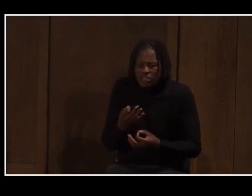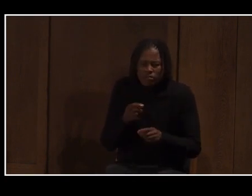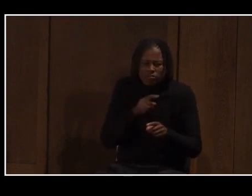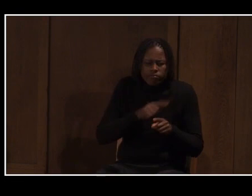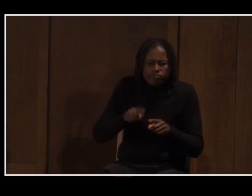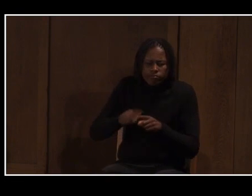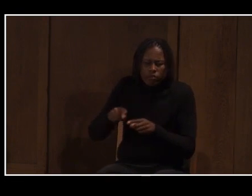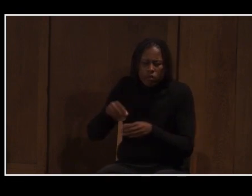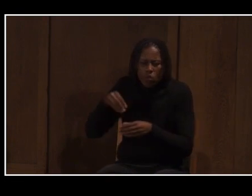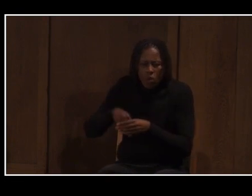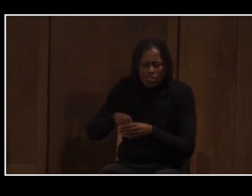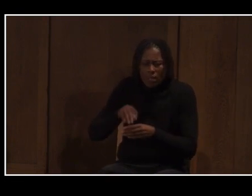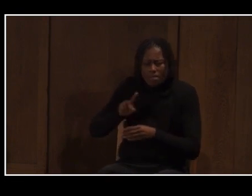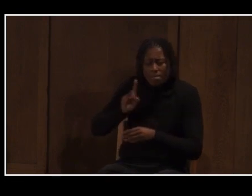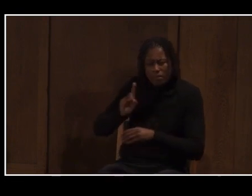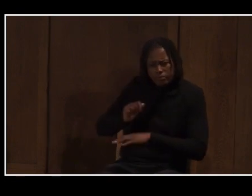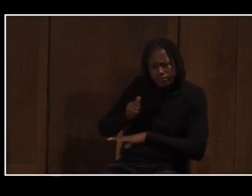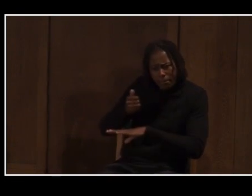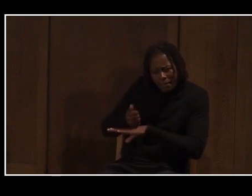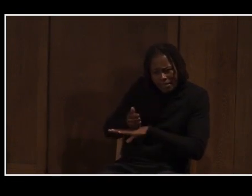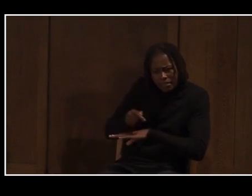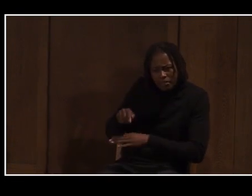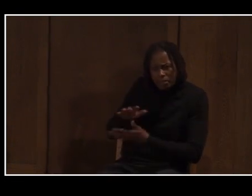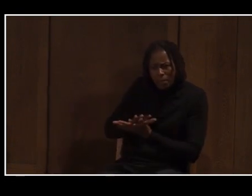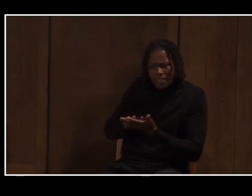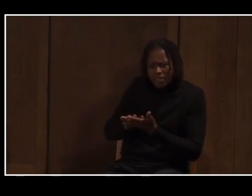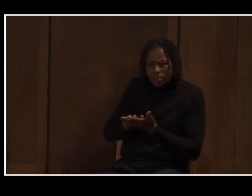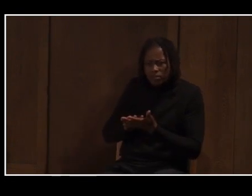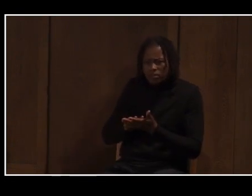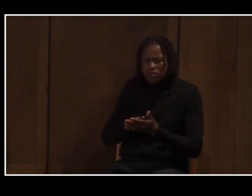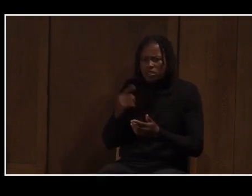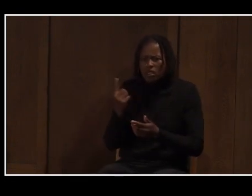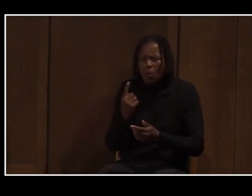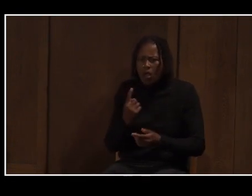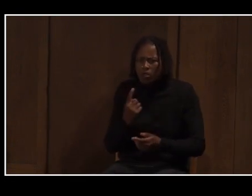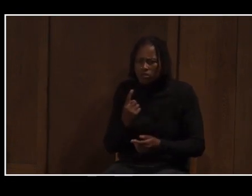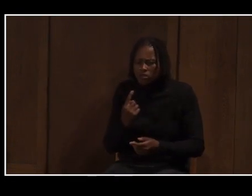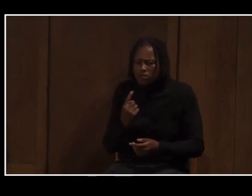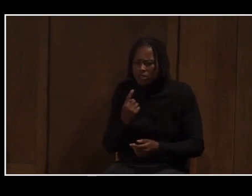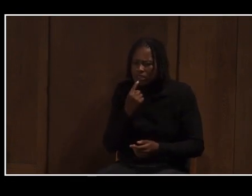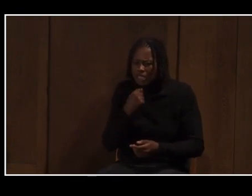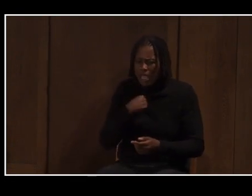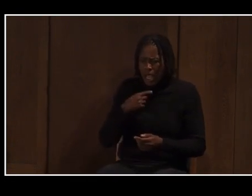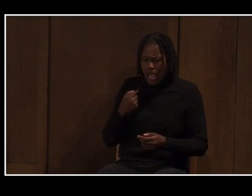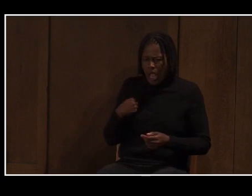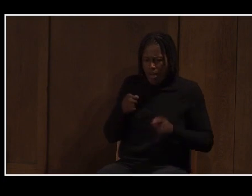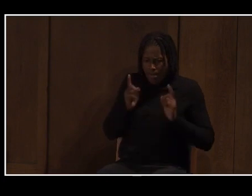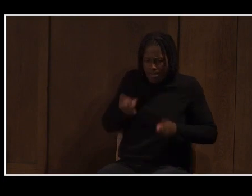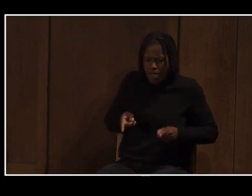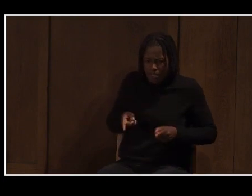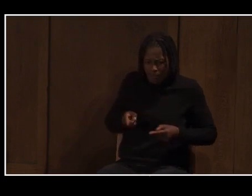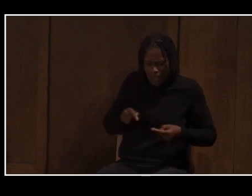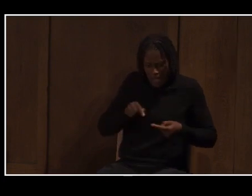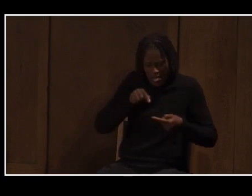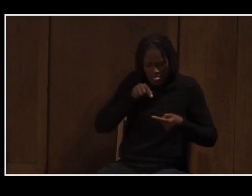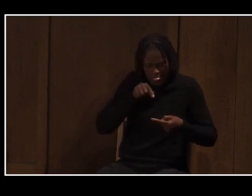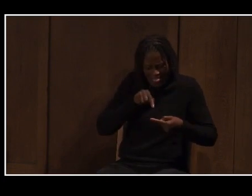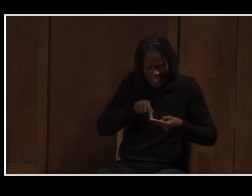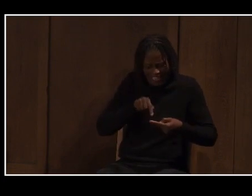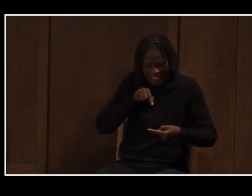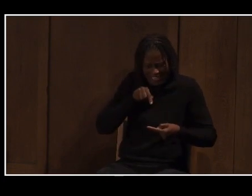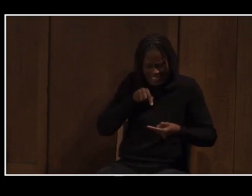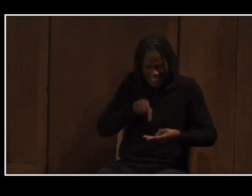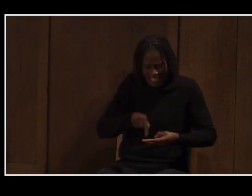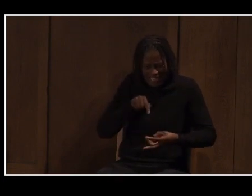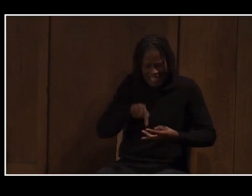on a very basic level, it's just someone telling you, I need you to be like this, or I just need this part of you in